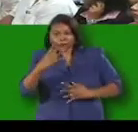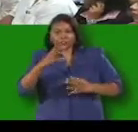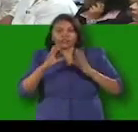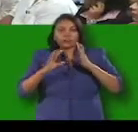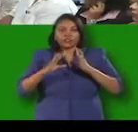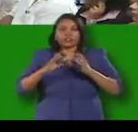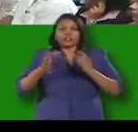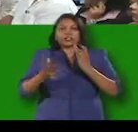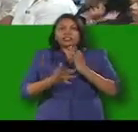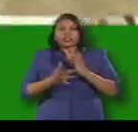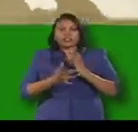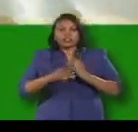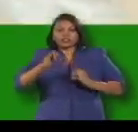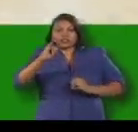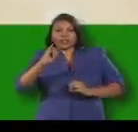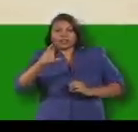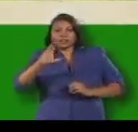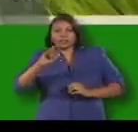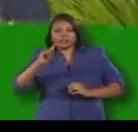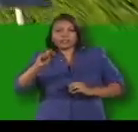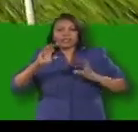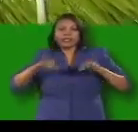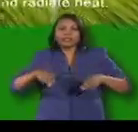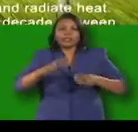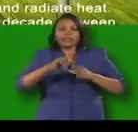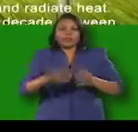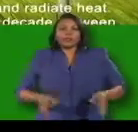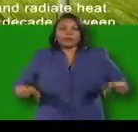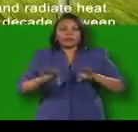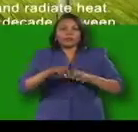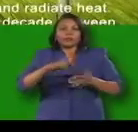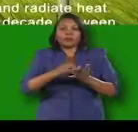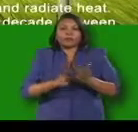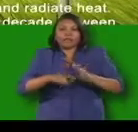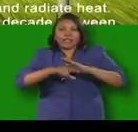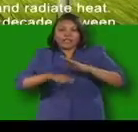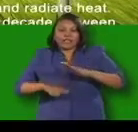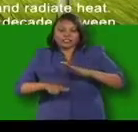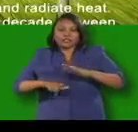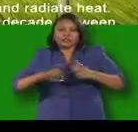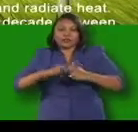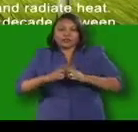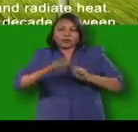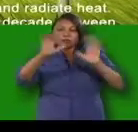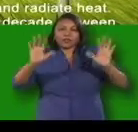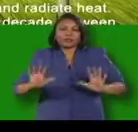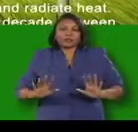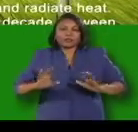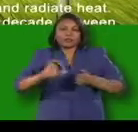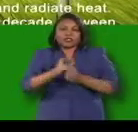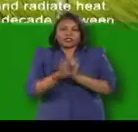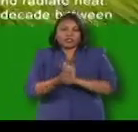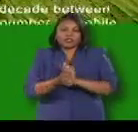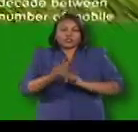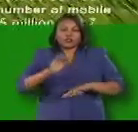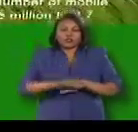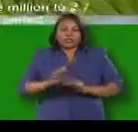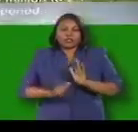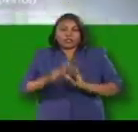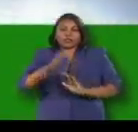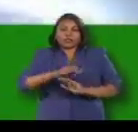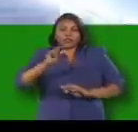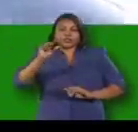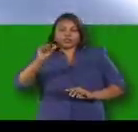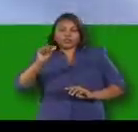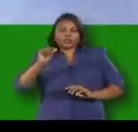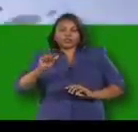communications technologies can play a contributing role in mitigating the impact of climate change. On April 20th,